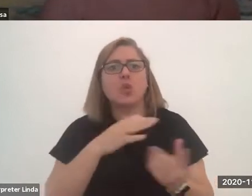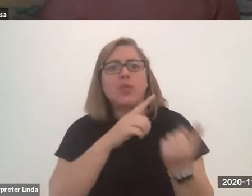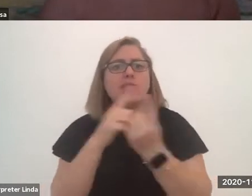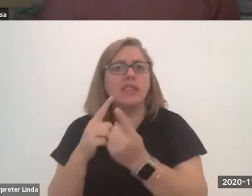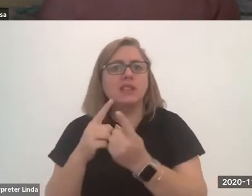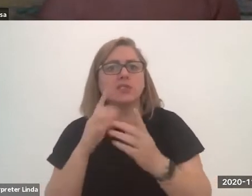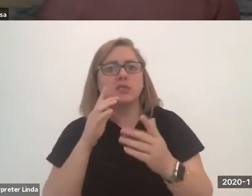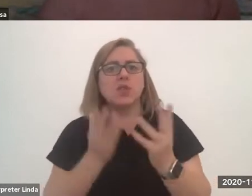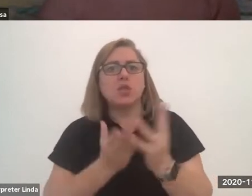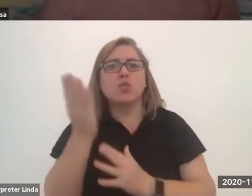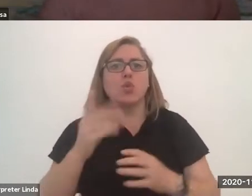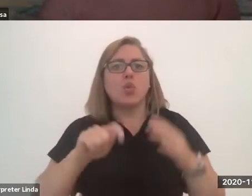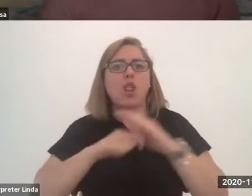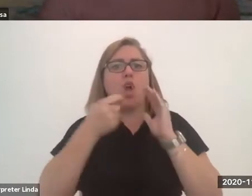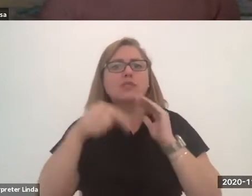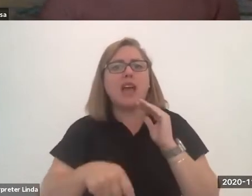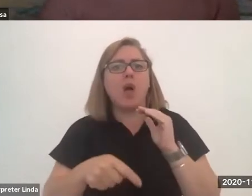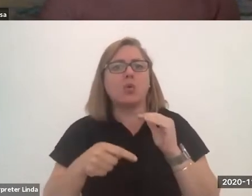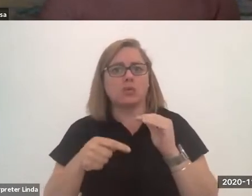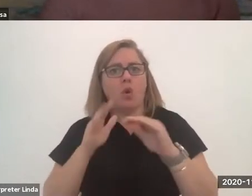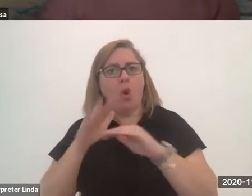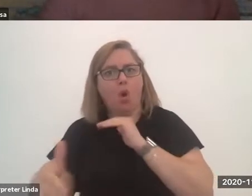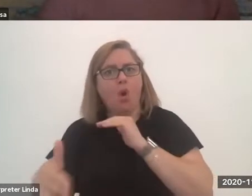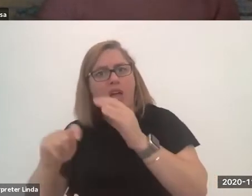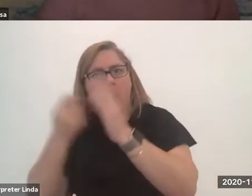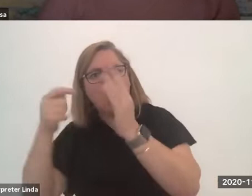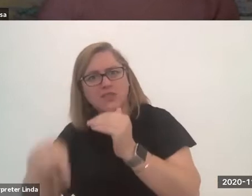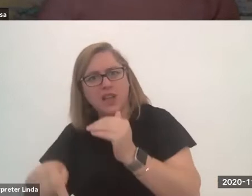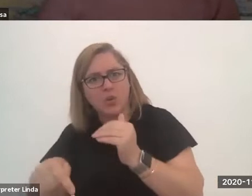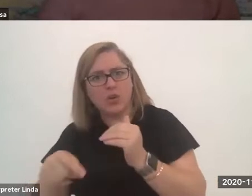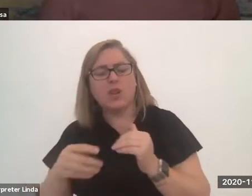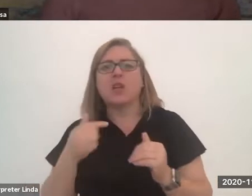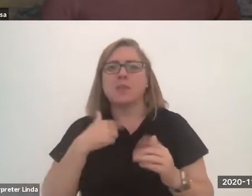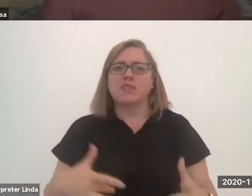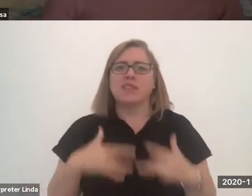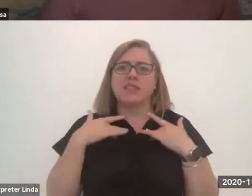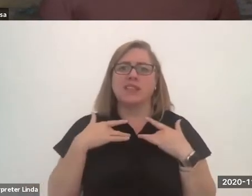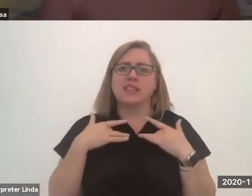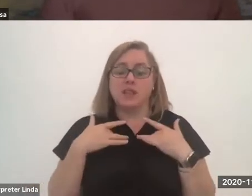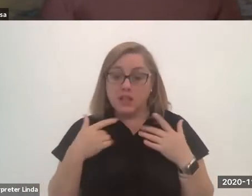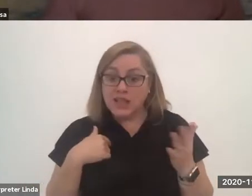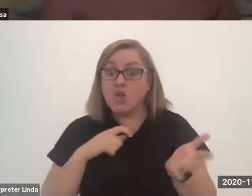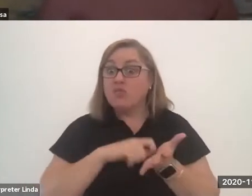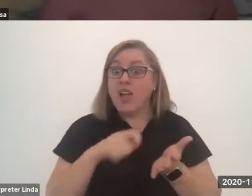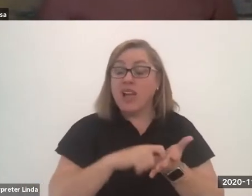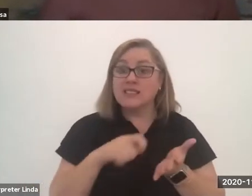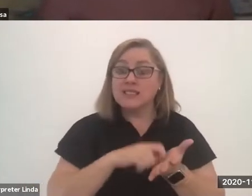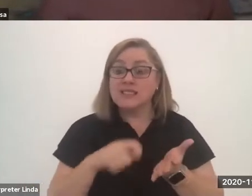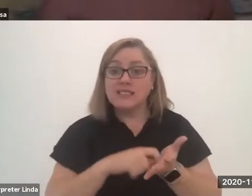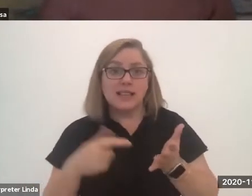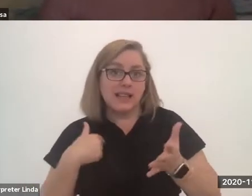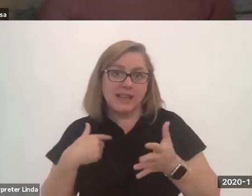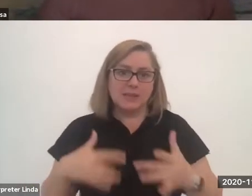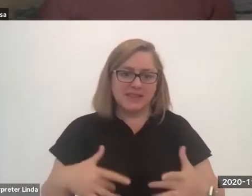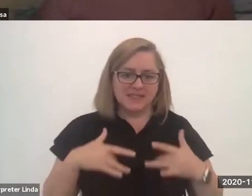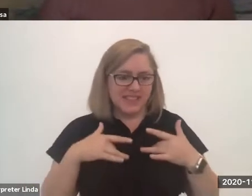lockdown, and it was hard to feel as though, while I was writing them, hard to feel as though that